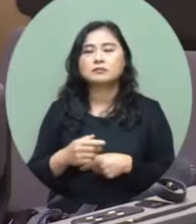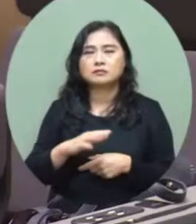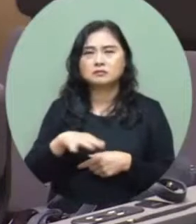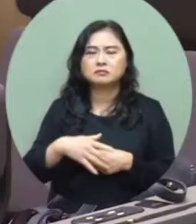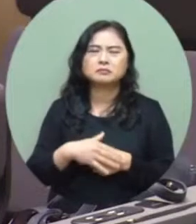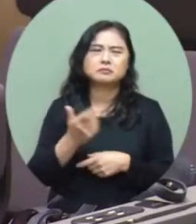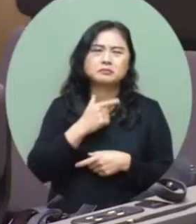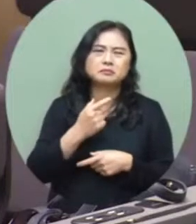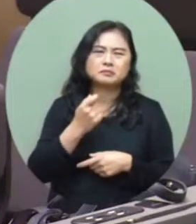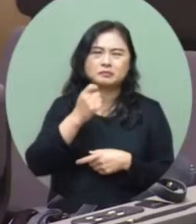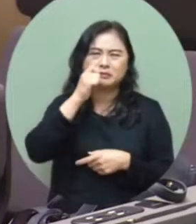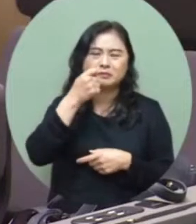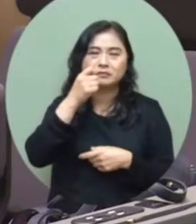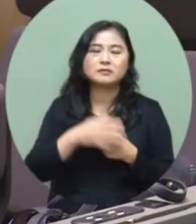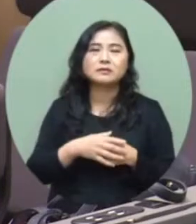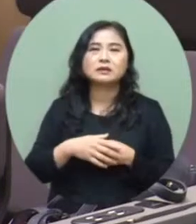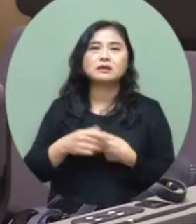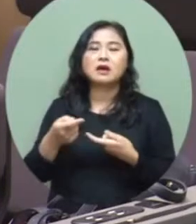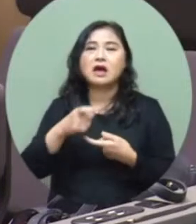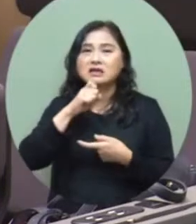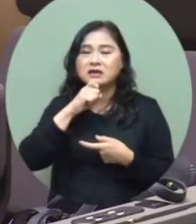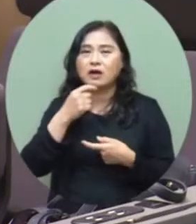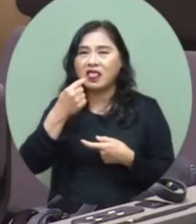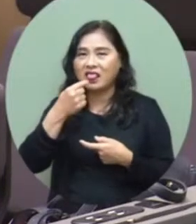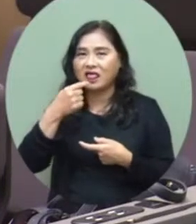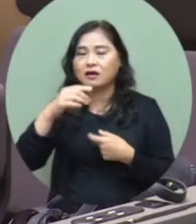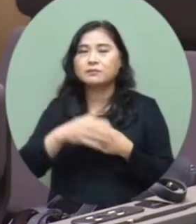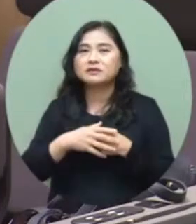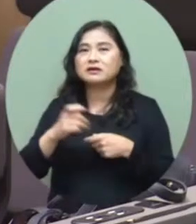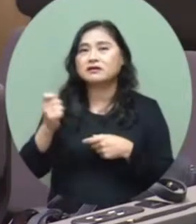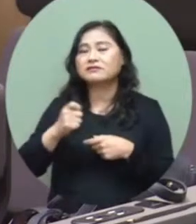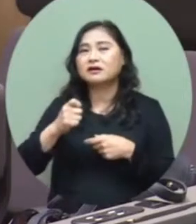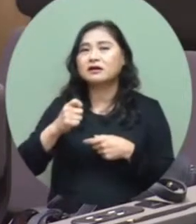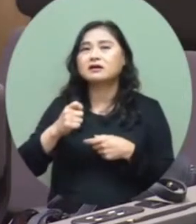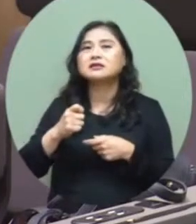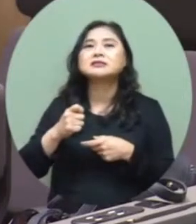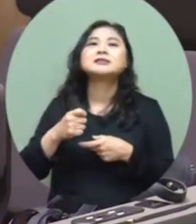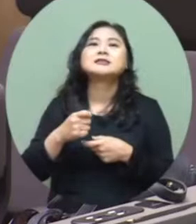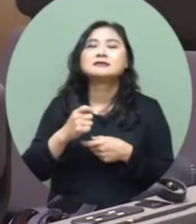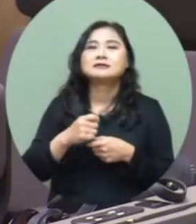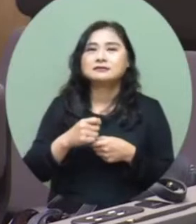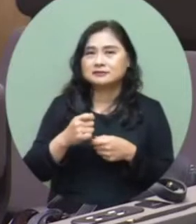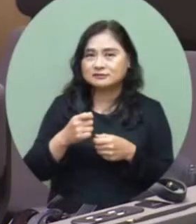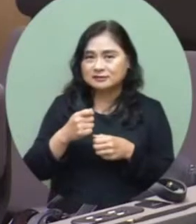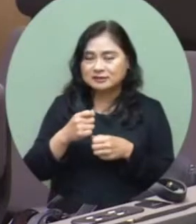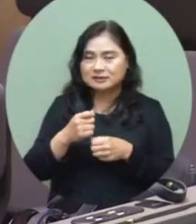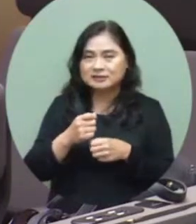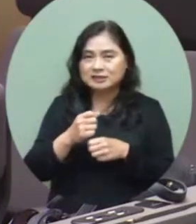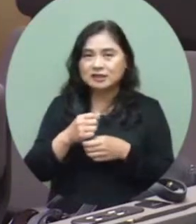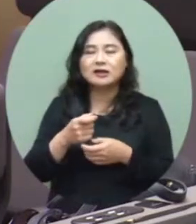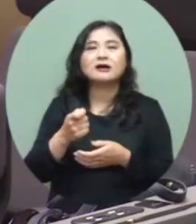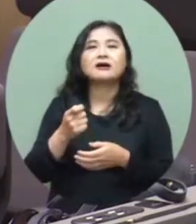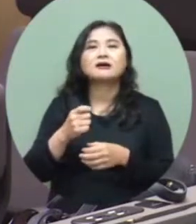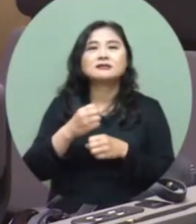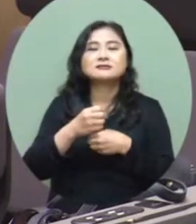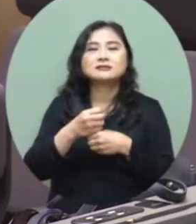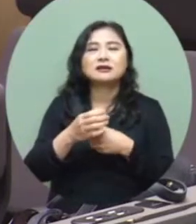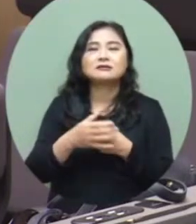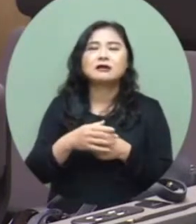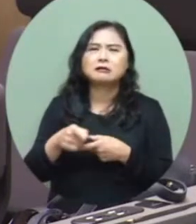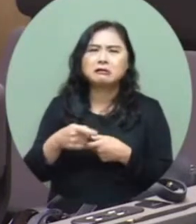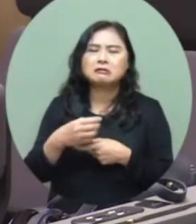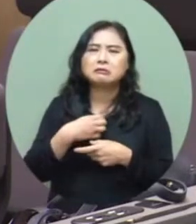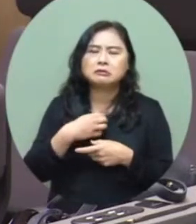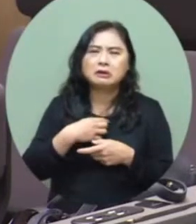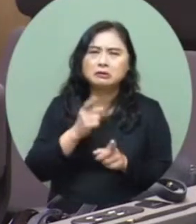analysis? Young kids don't want to do nasal swabs, and there are available